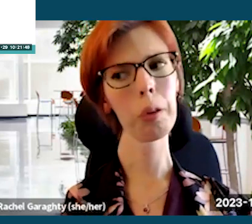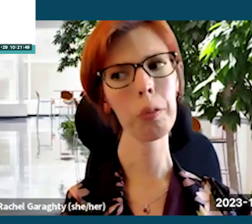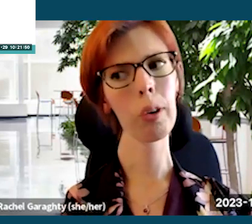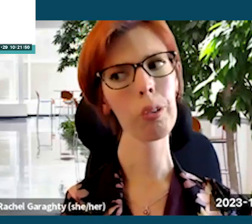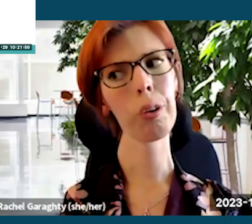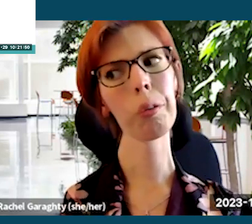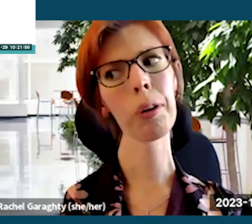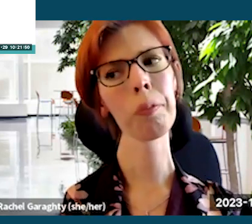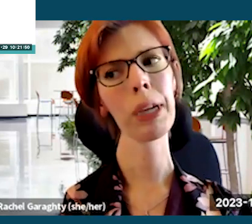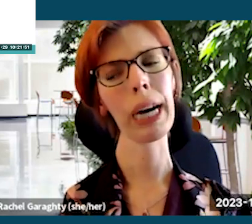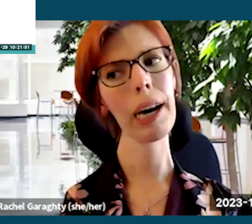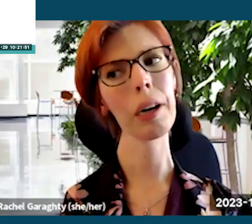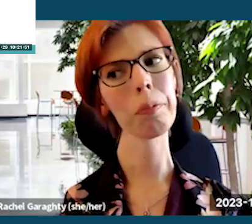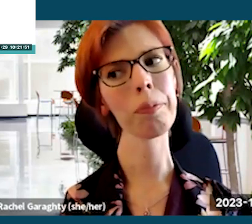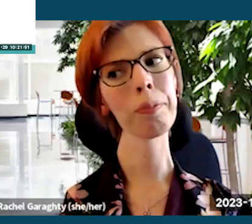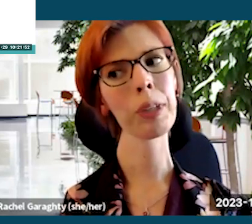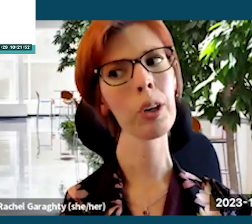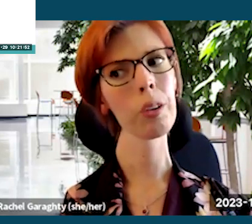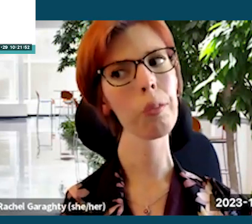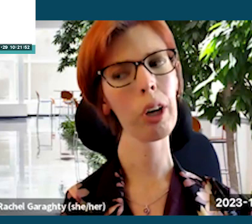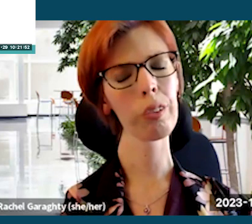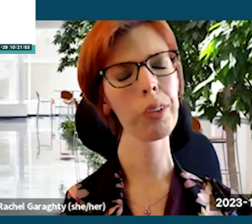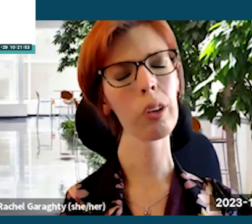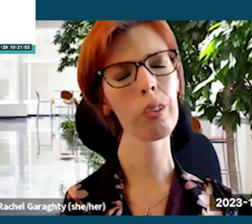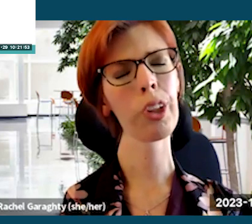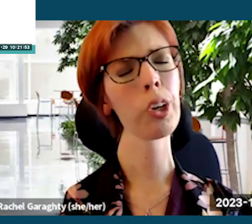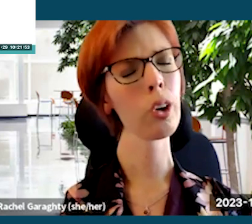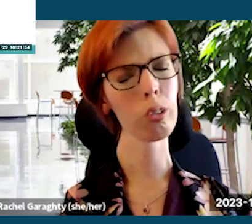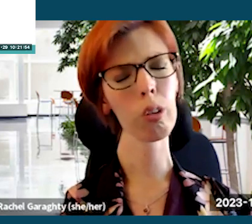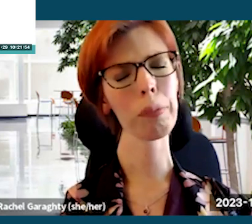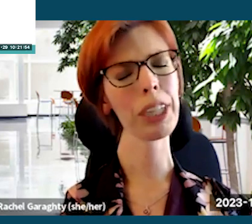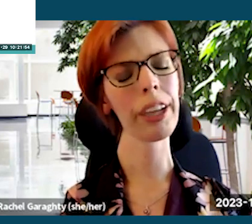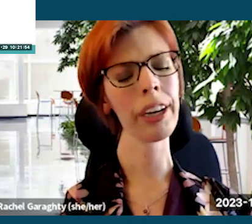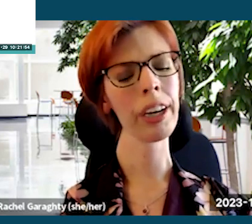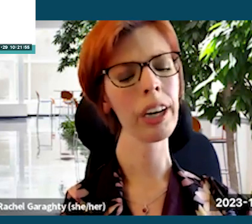In World War II, the rise of Nazi